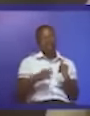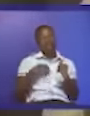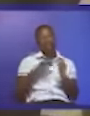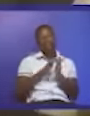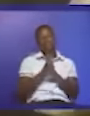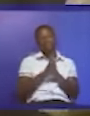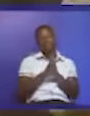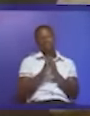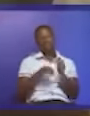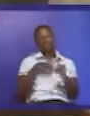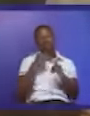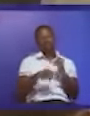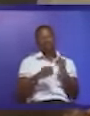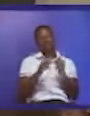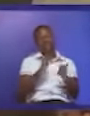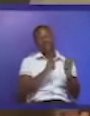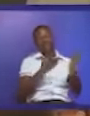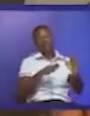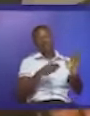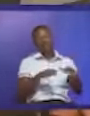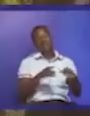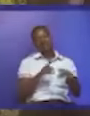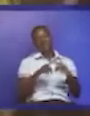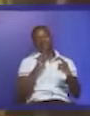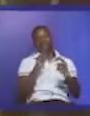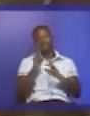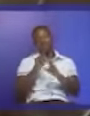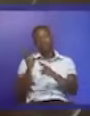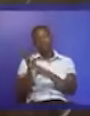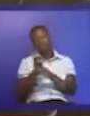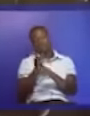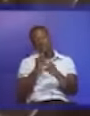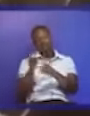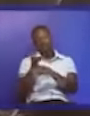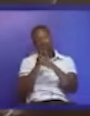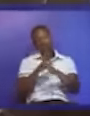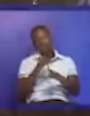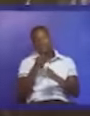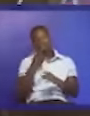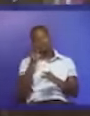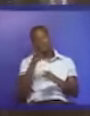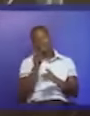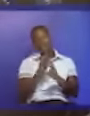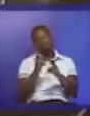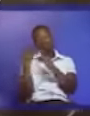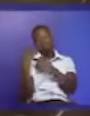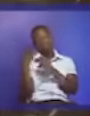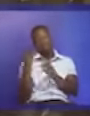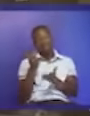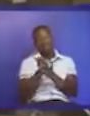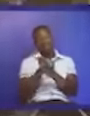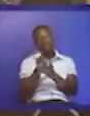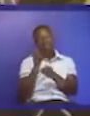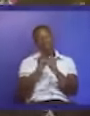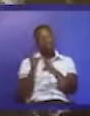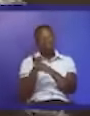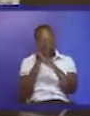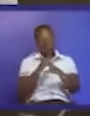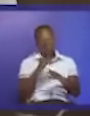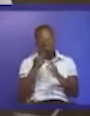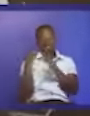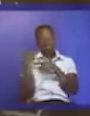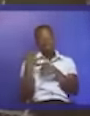of untimely death. But where are the watchers? Who will make decrees? By the decree of the watchers, the heart